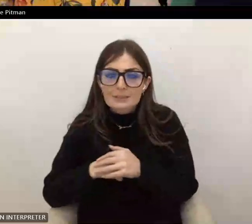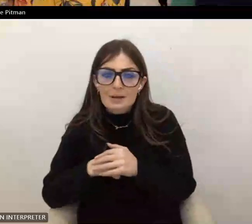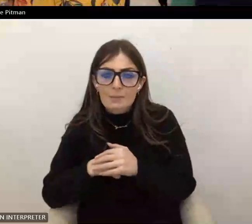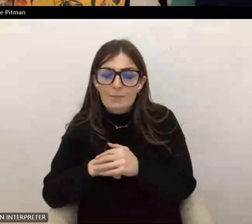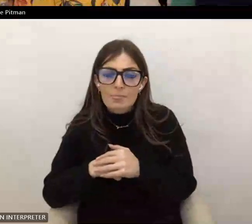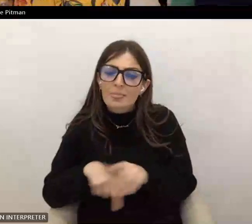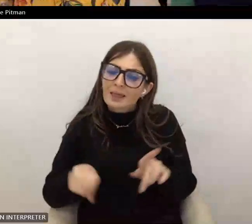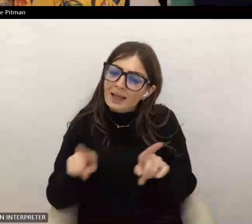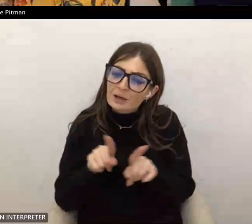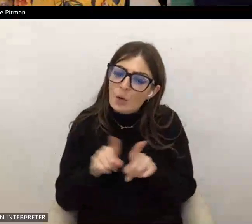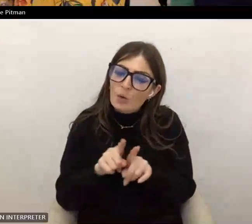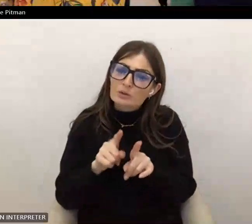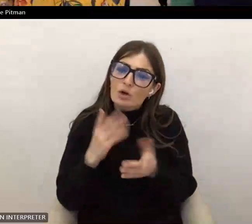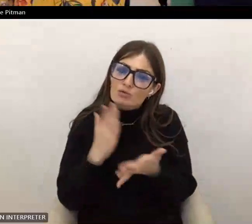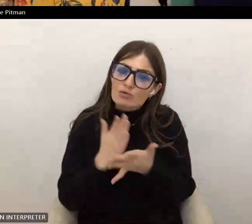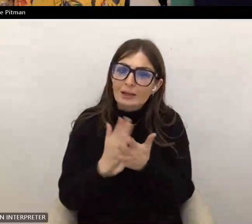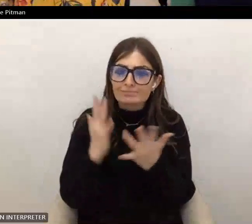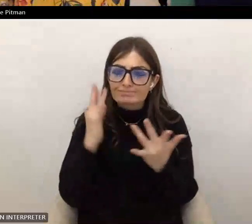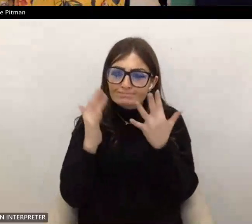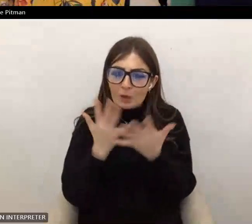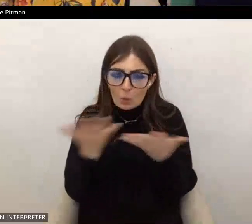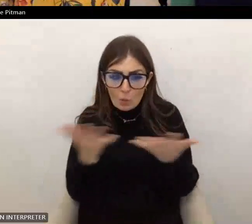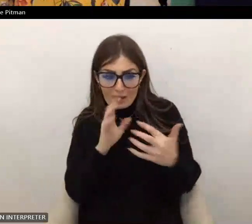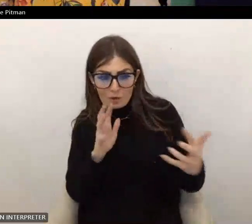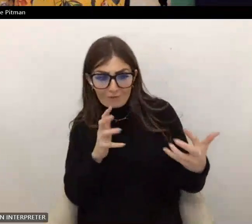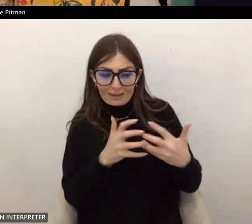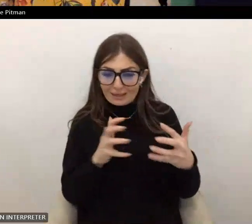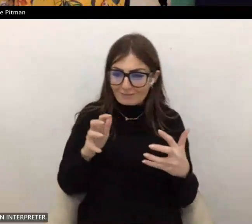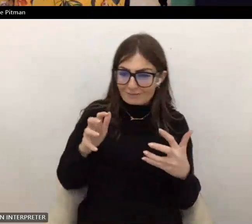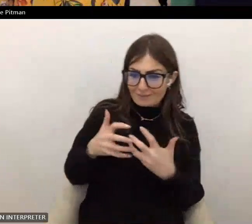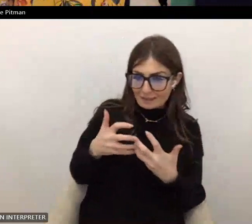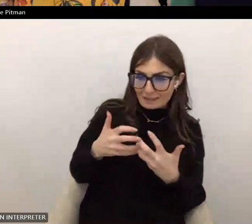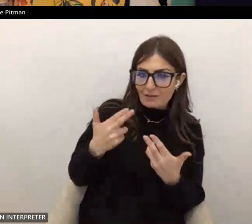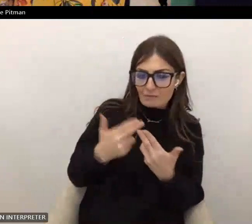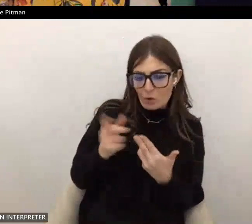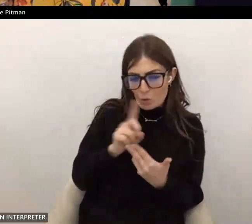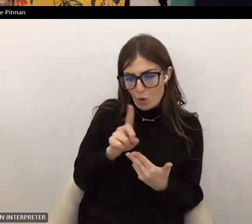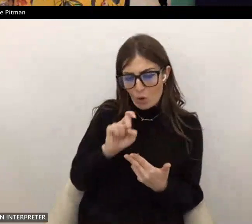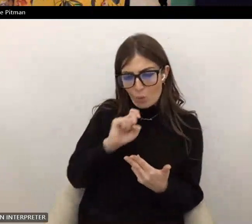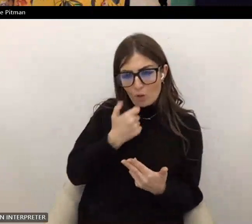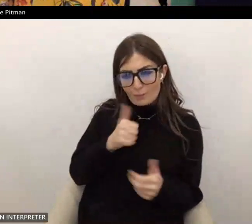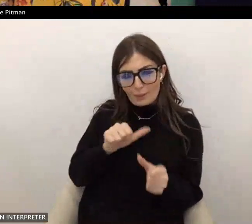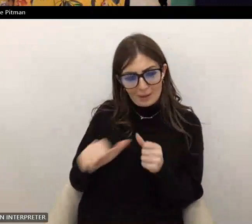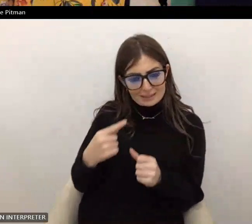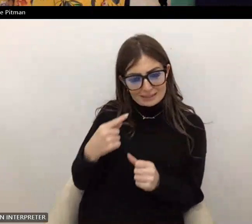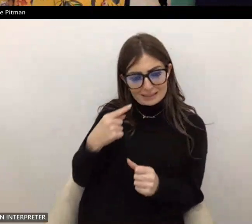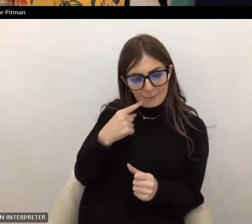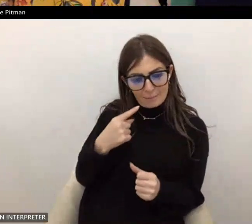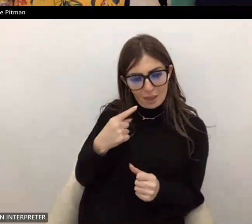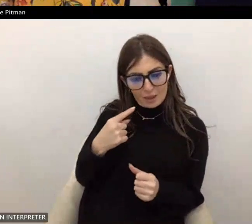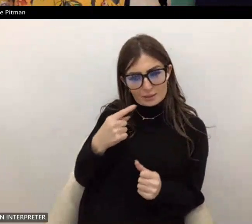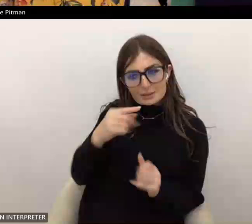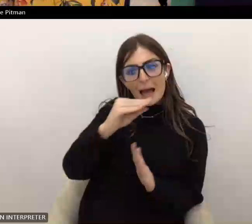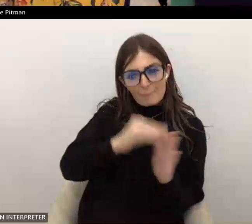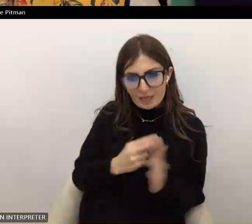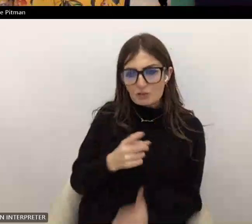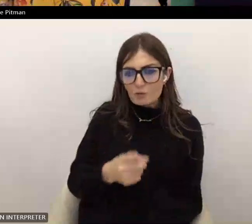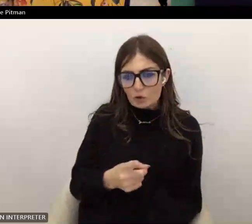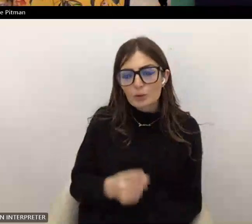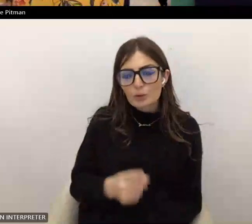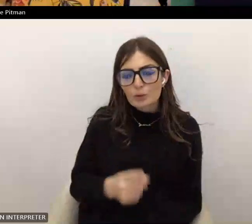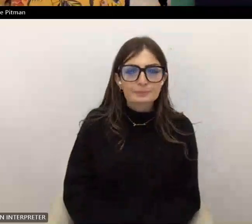really consider where you might fit in terms of what's going to be the simplest and easiest application for you as